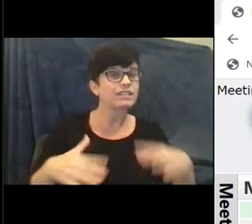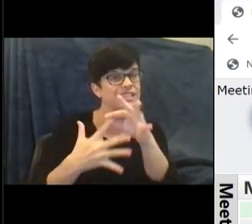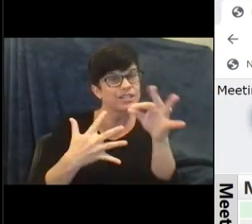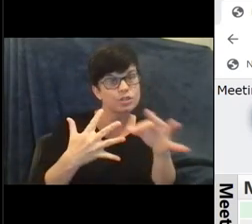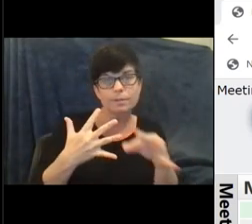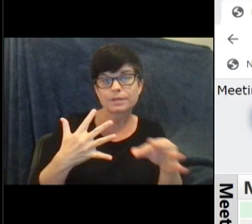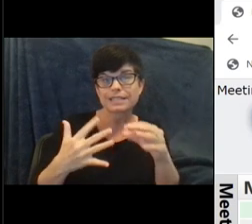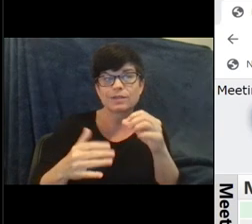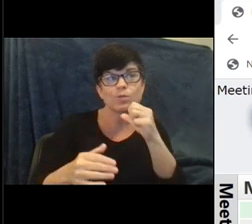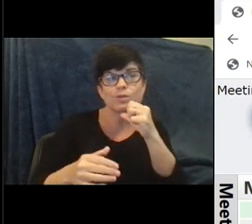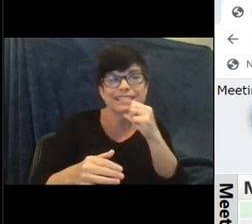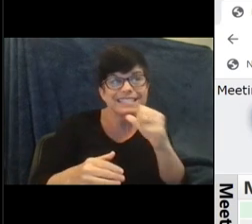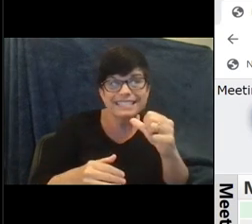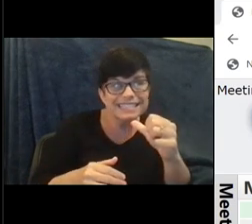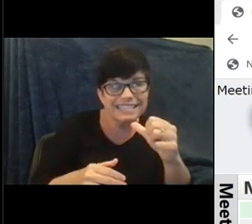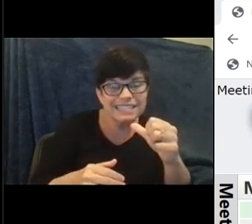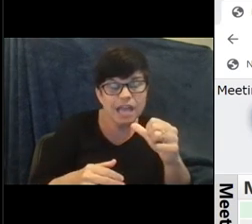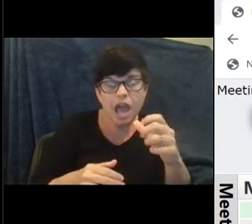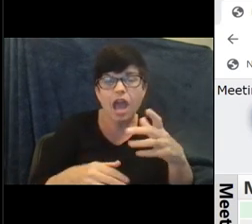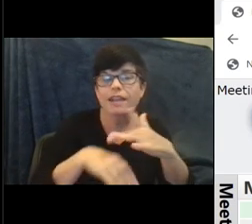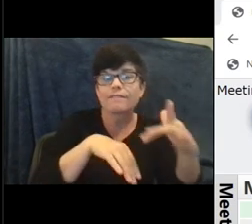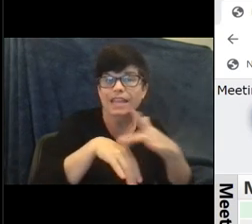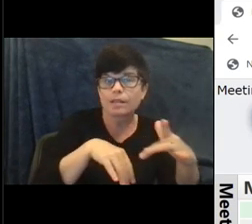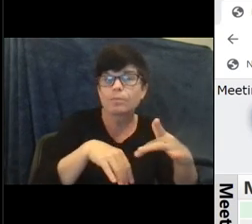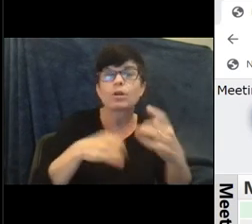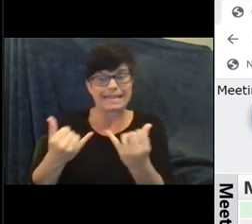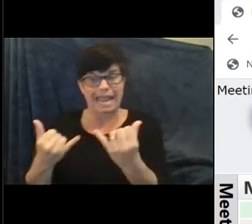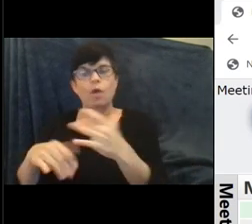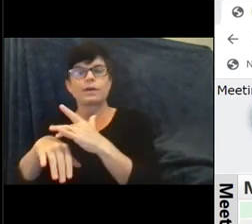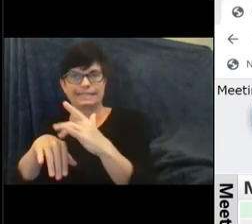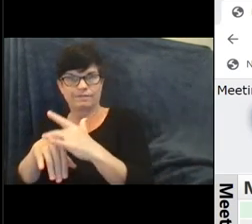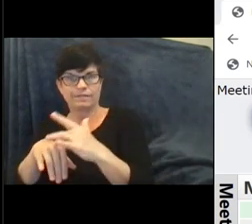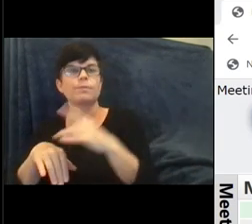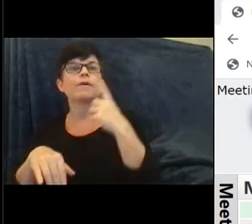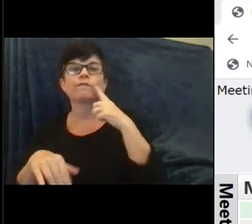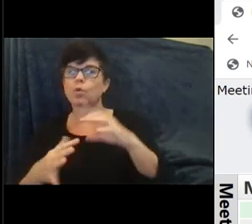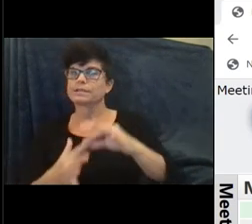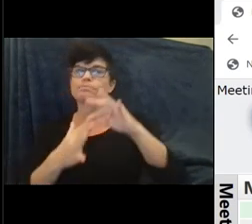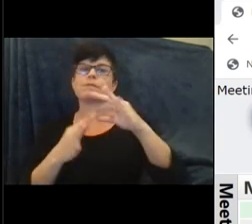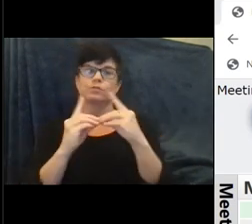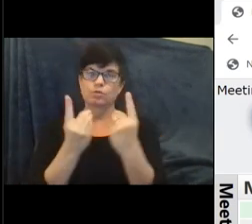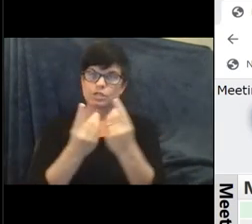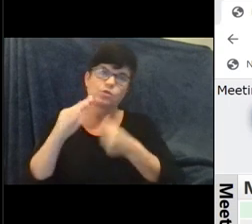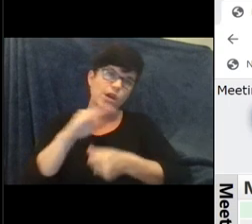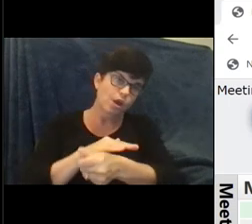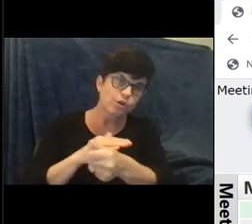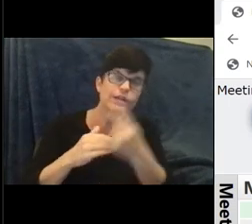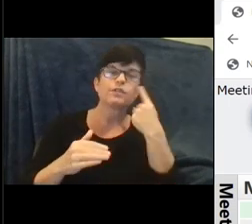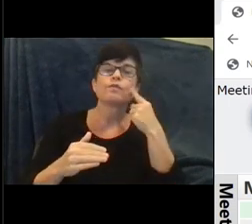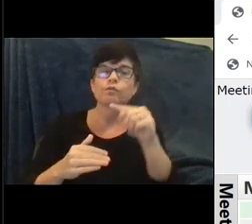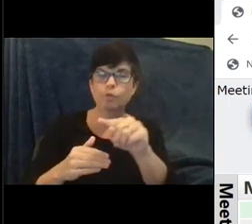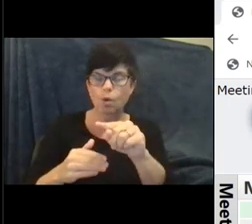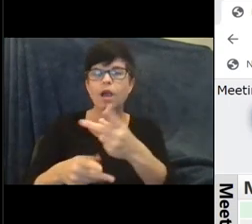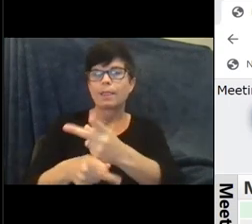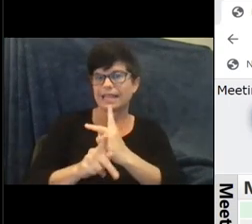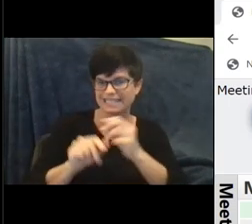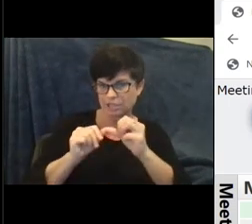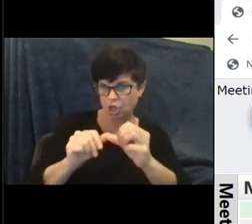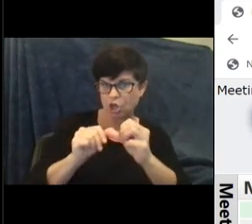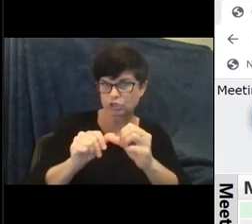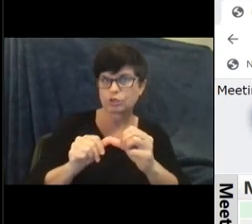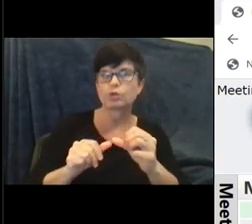available, it's now explicitly available under the statute for special districts under this. All right. Board